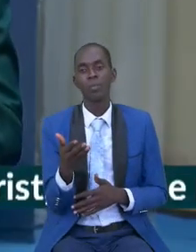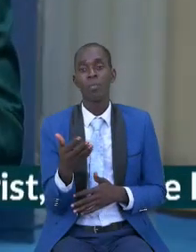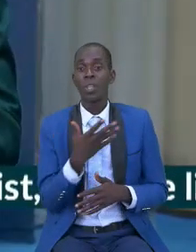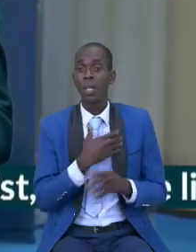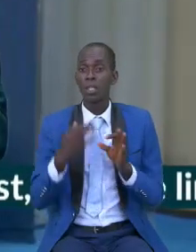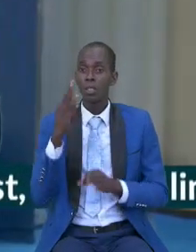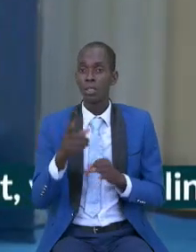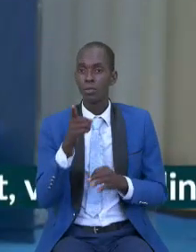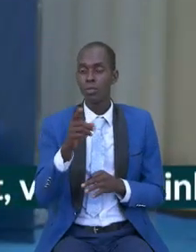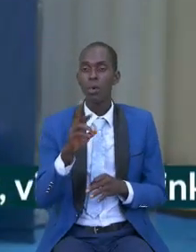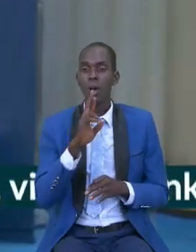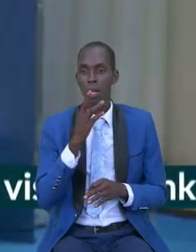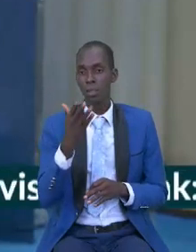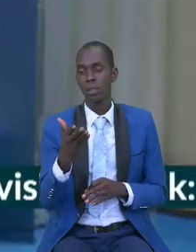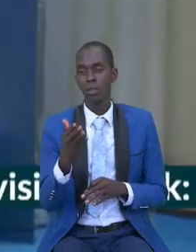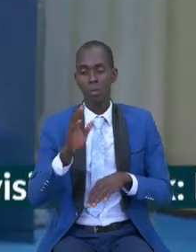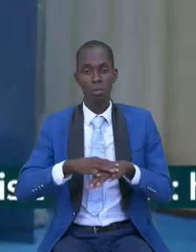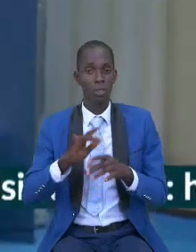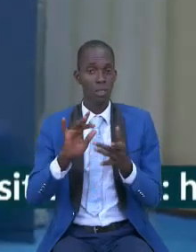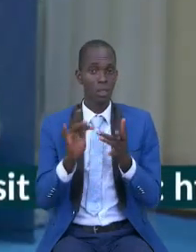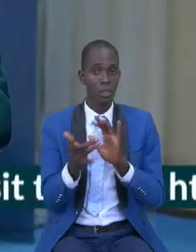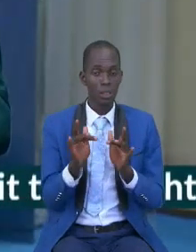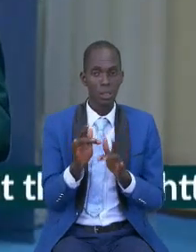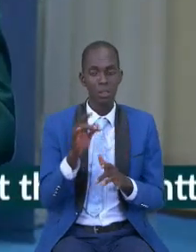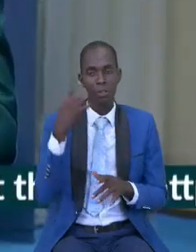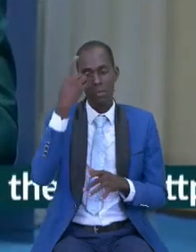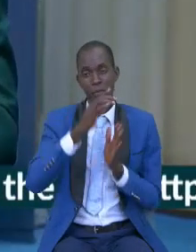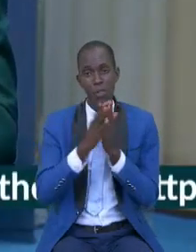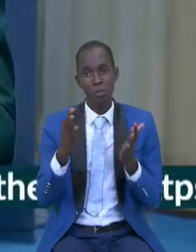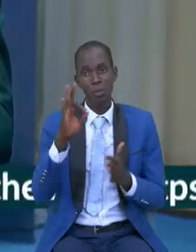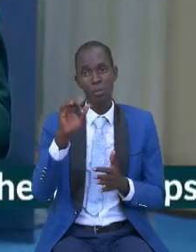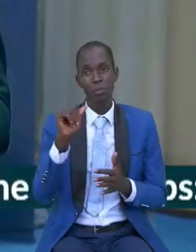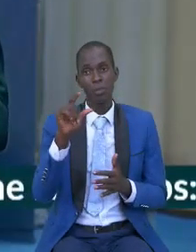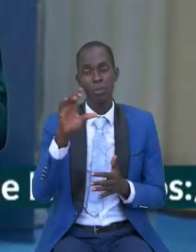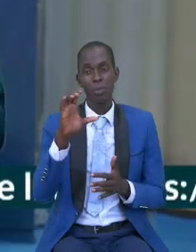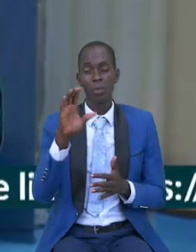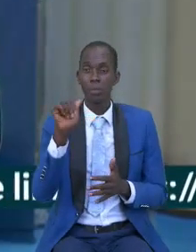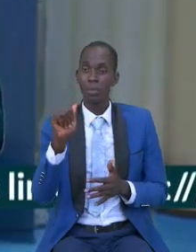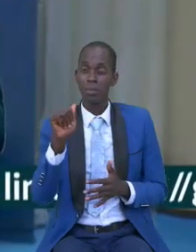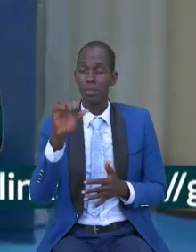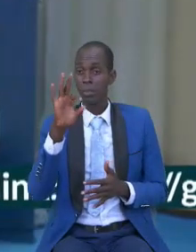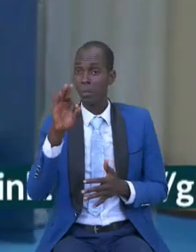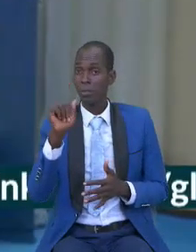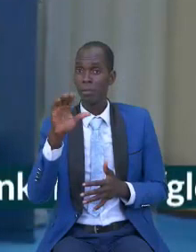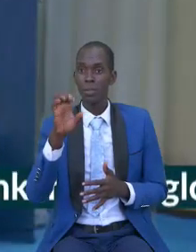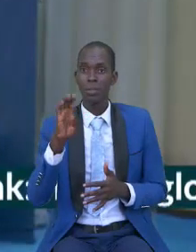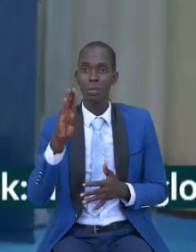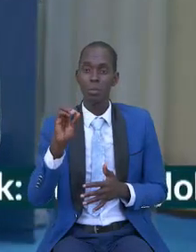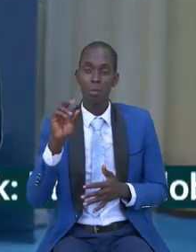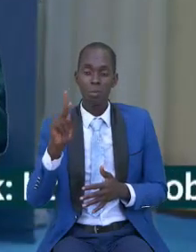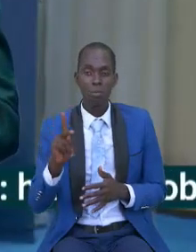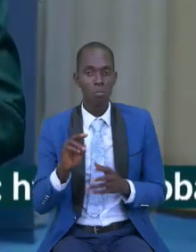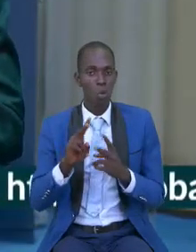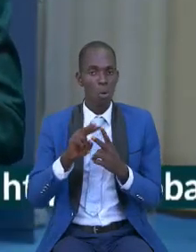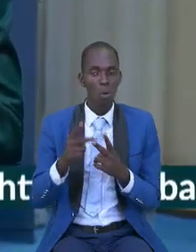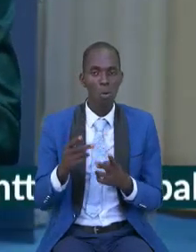link that you will open up, and you will fill those forms and send it online,